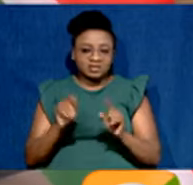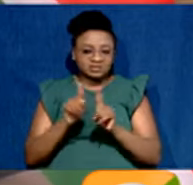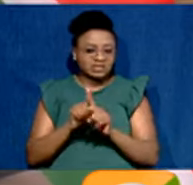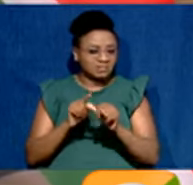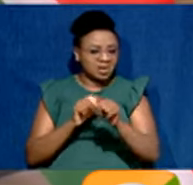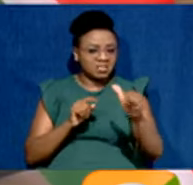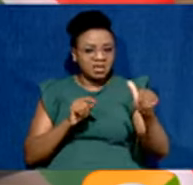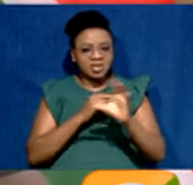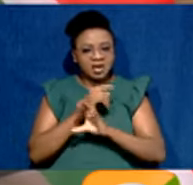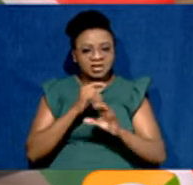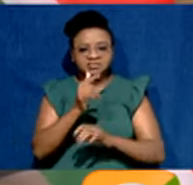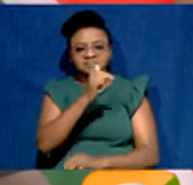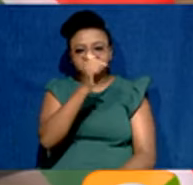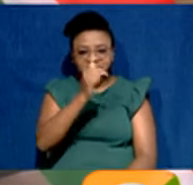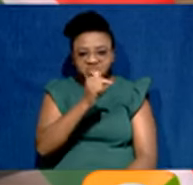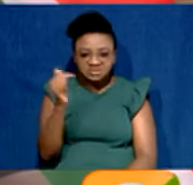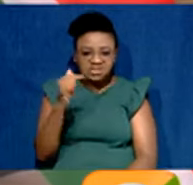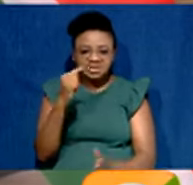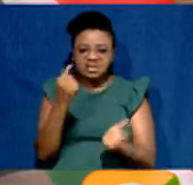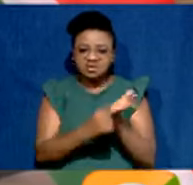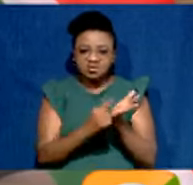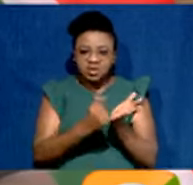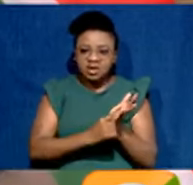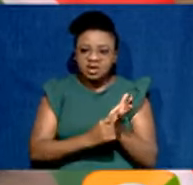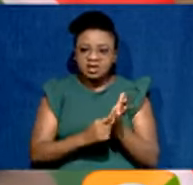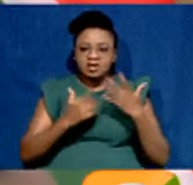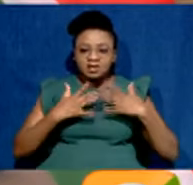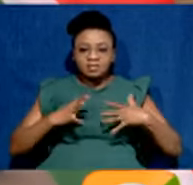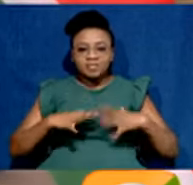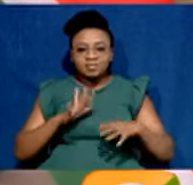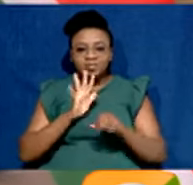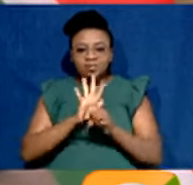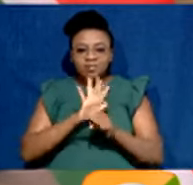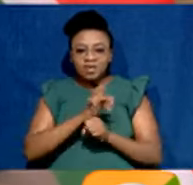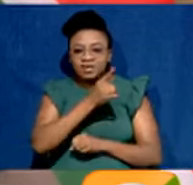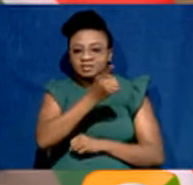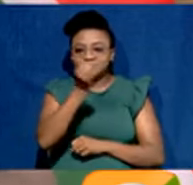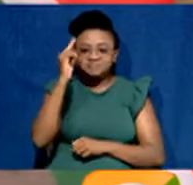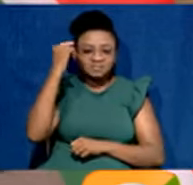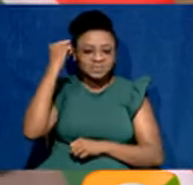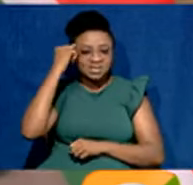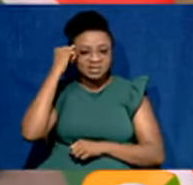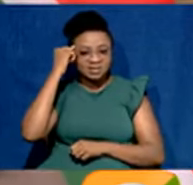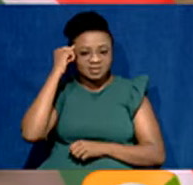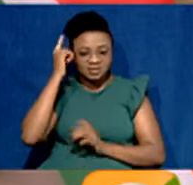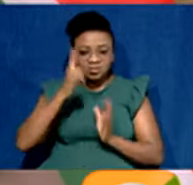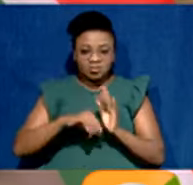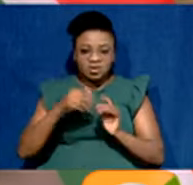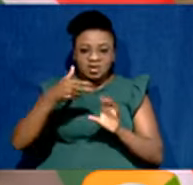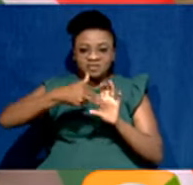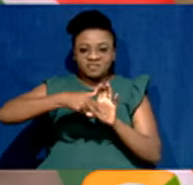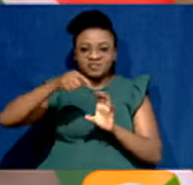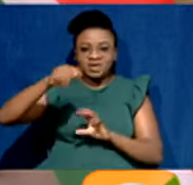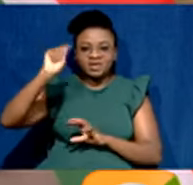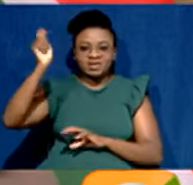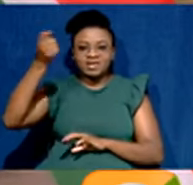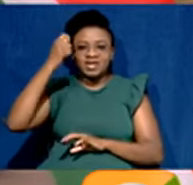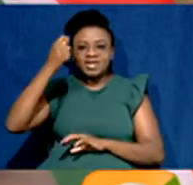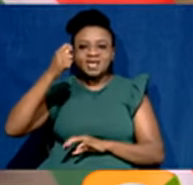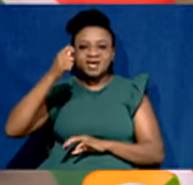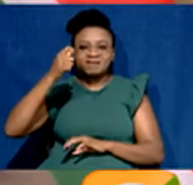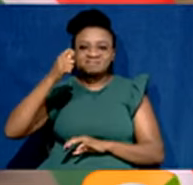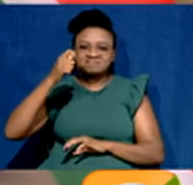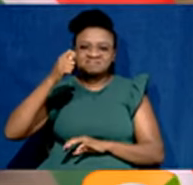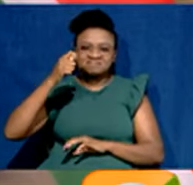neighboring countries, Tanzania, Uganda. Many people think that fuel in Kenya is